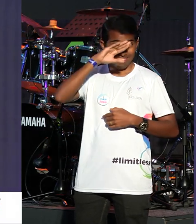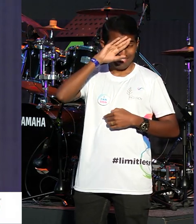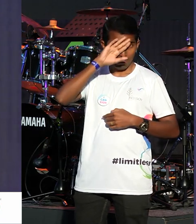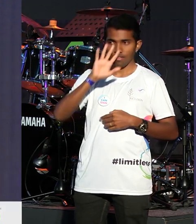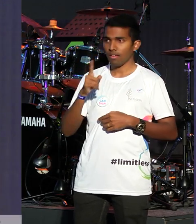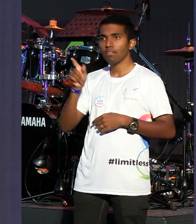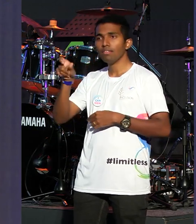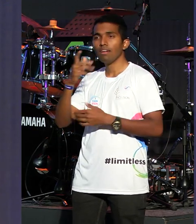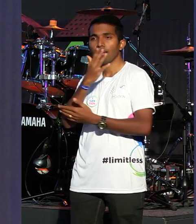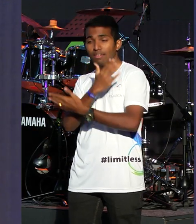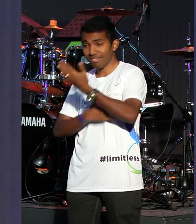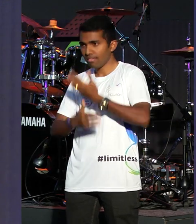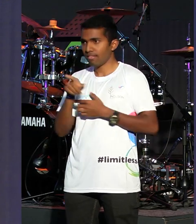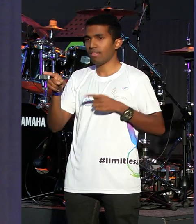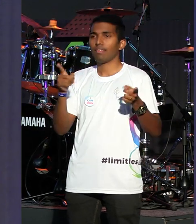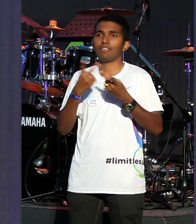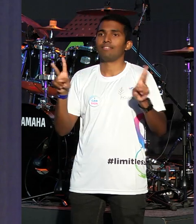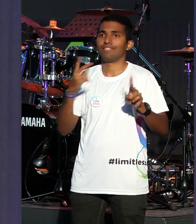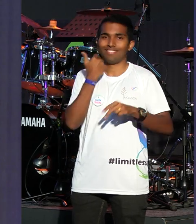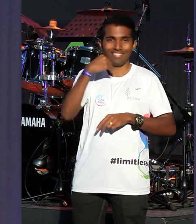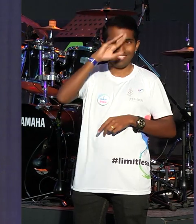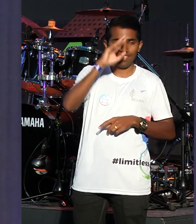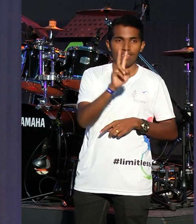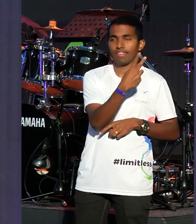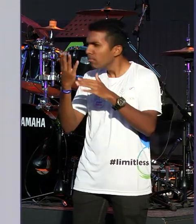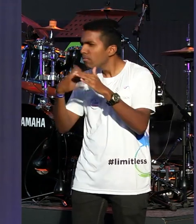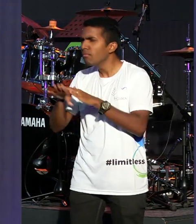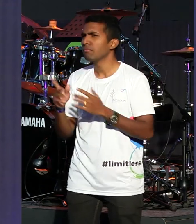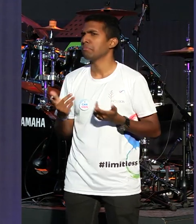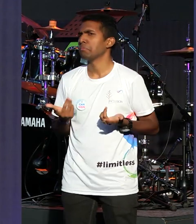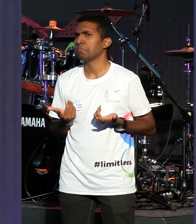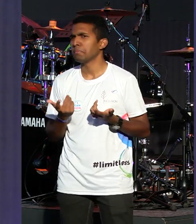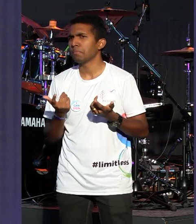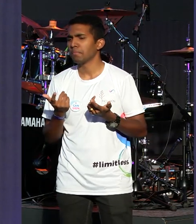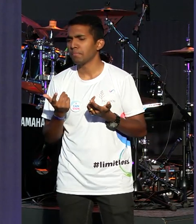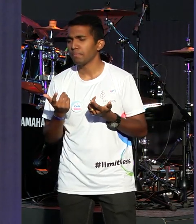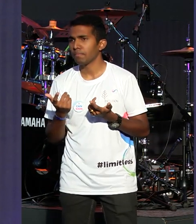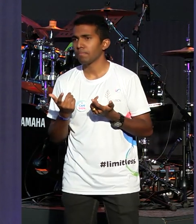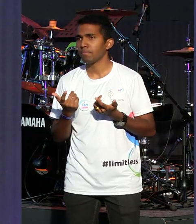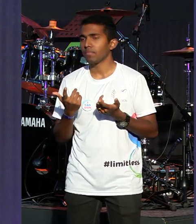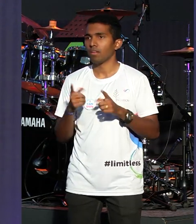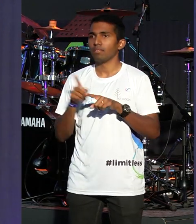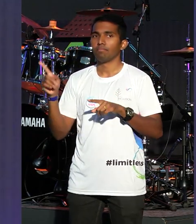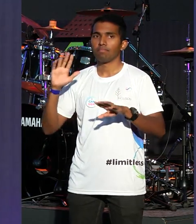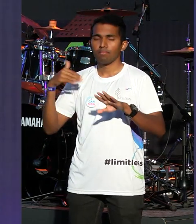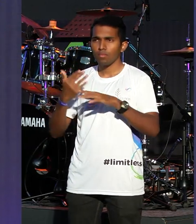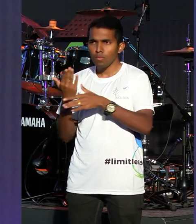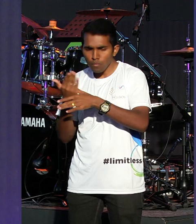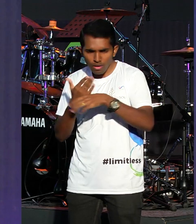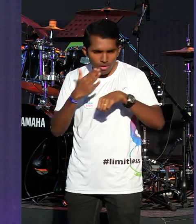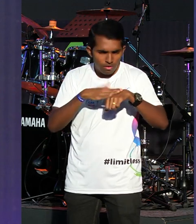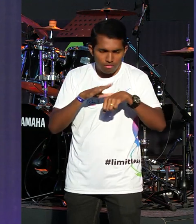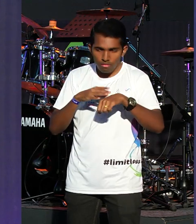humans exist. It's part of our diversity, and it's a complex issue. And one of the things I've realized is that you need